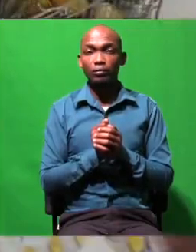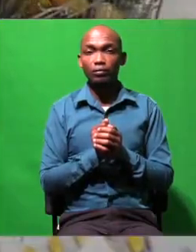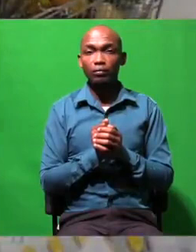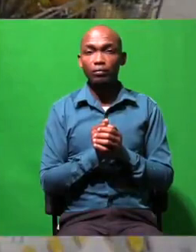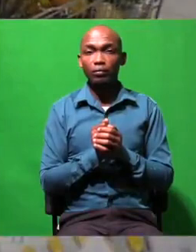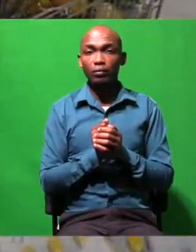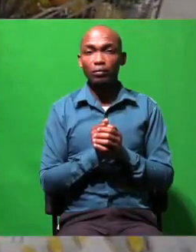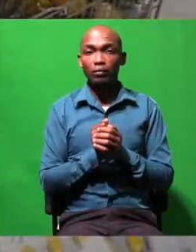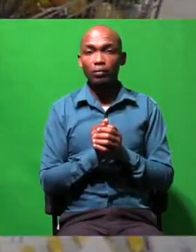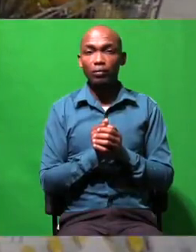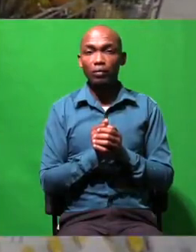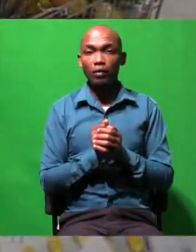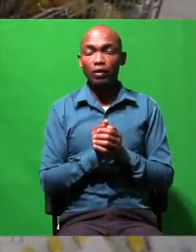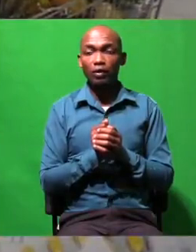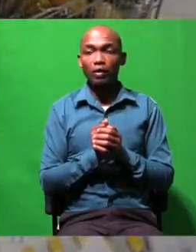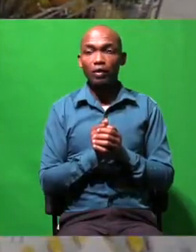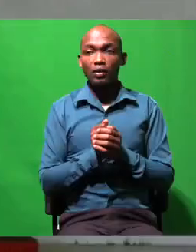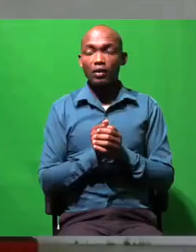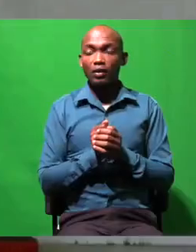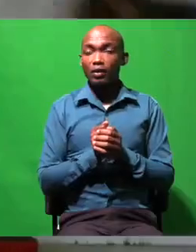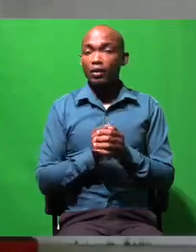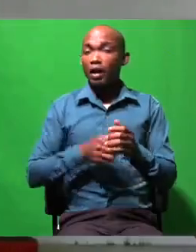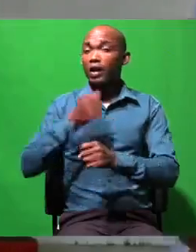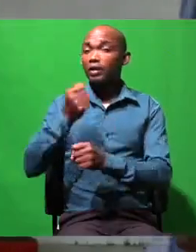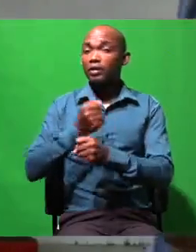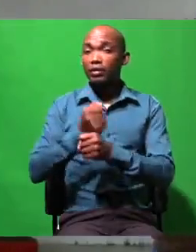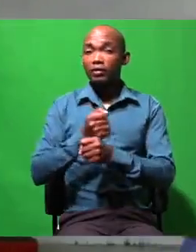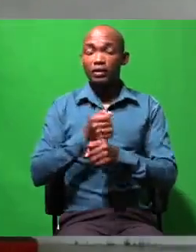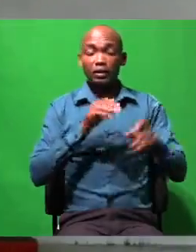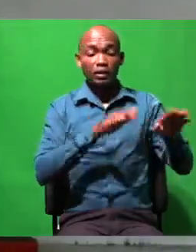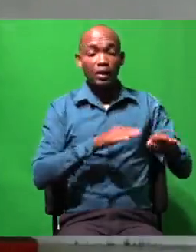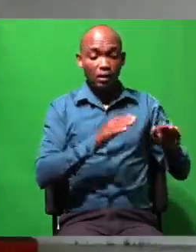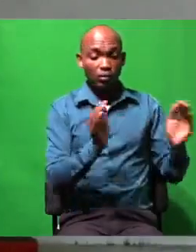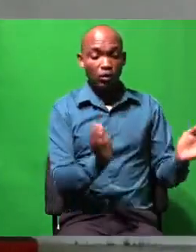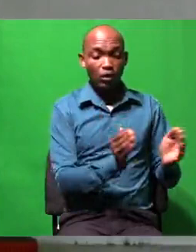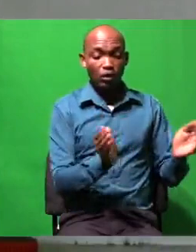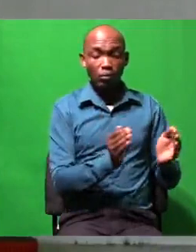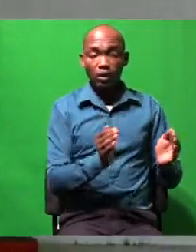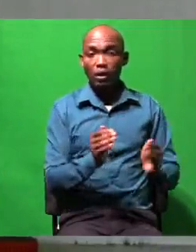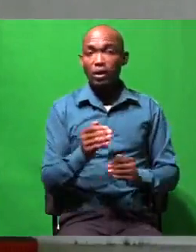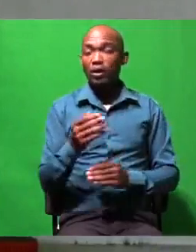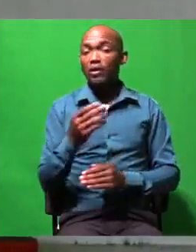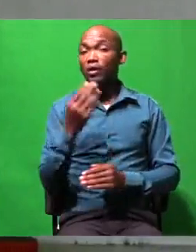The activity carried out here is animal keeping. What about the third picture?